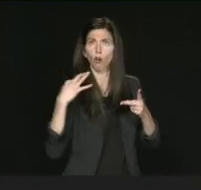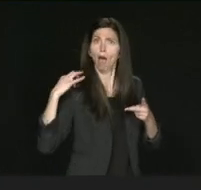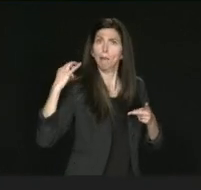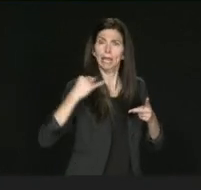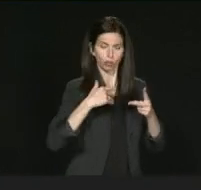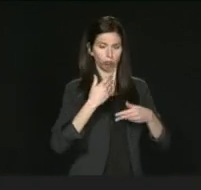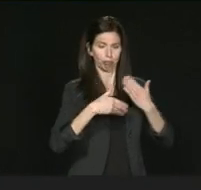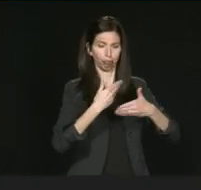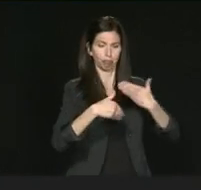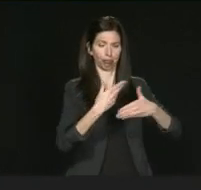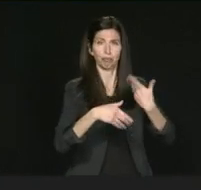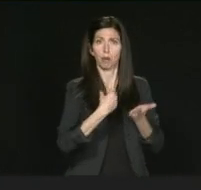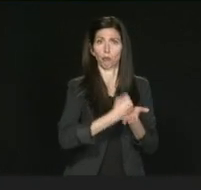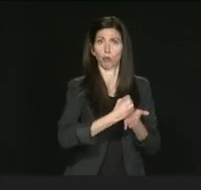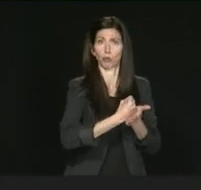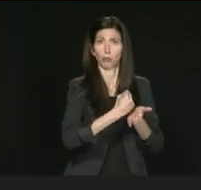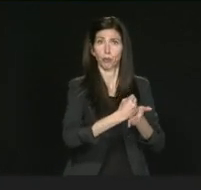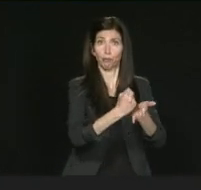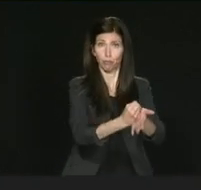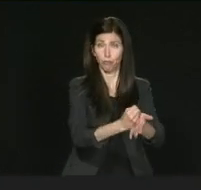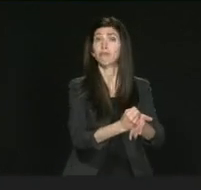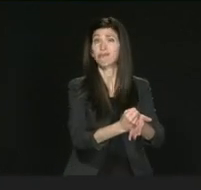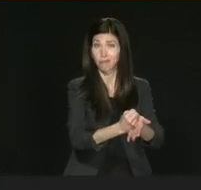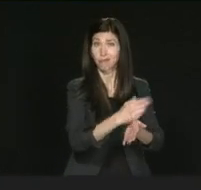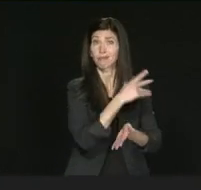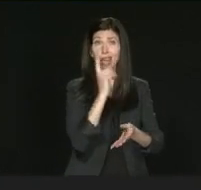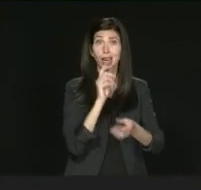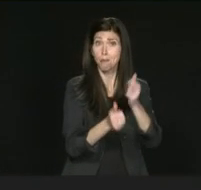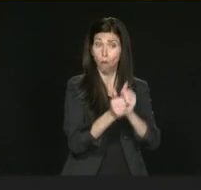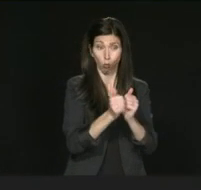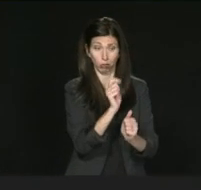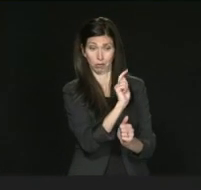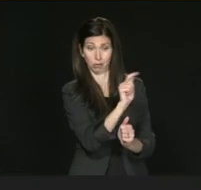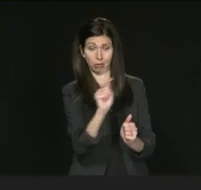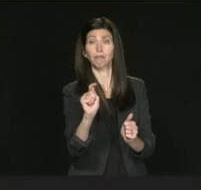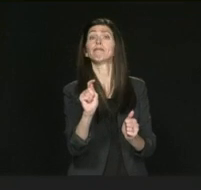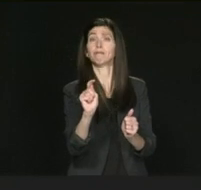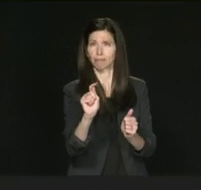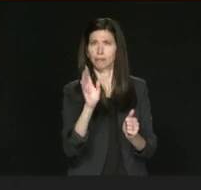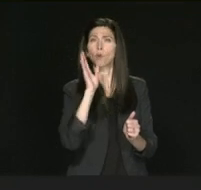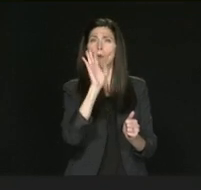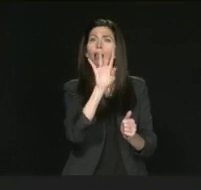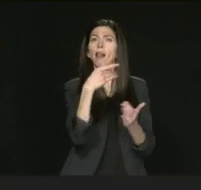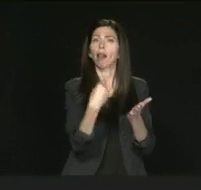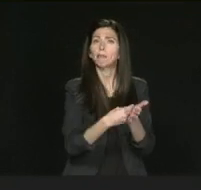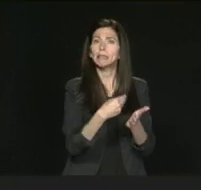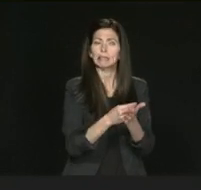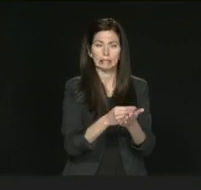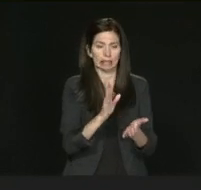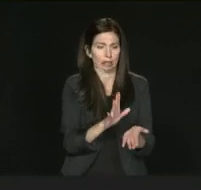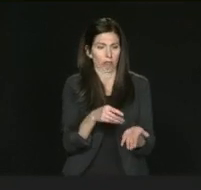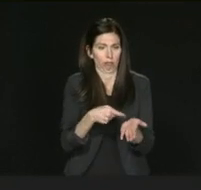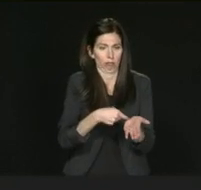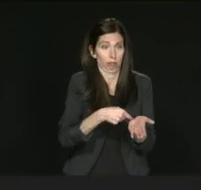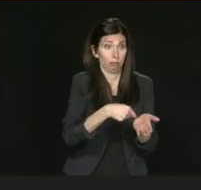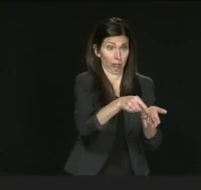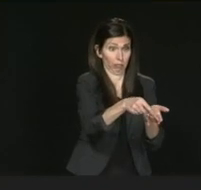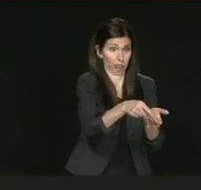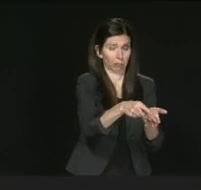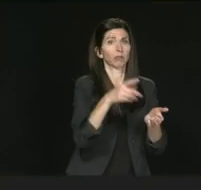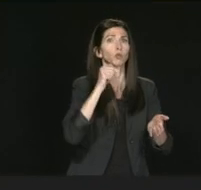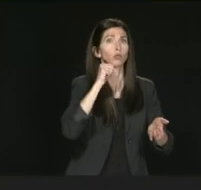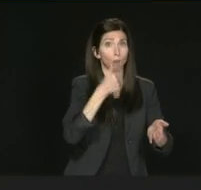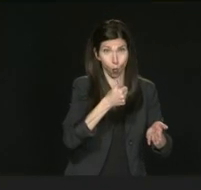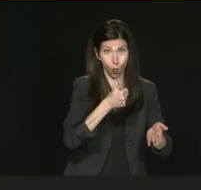their payment, their reimbursement of the Canada wage subsidies by tomorrow. Alors, ça nous permet